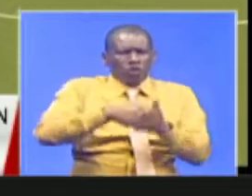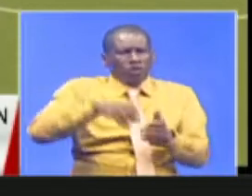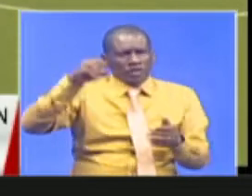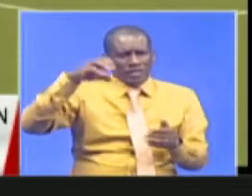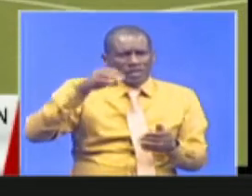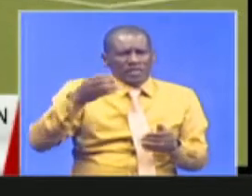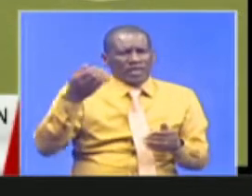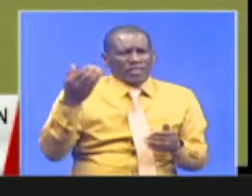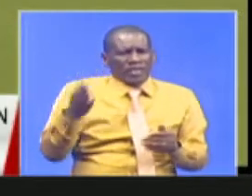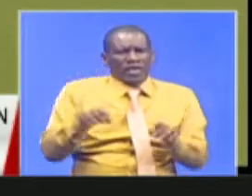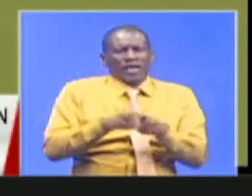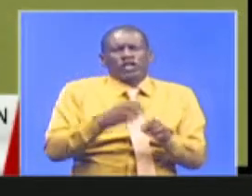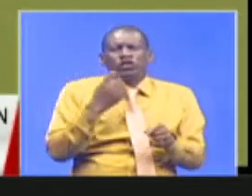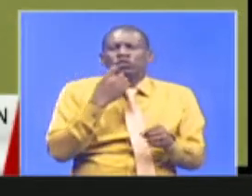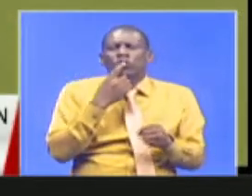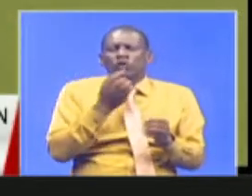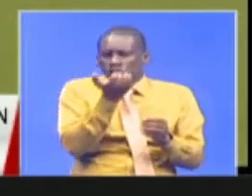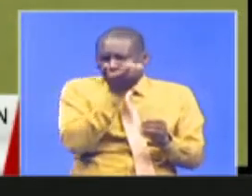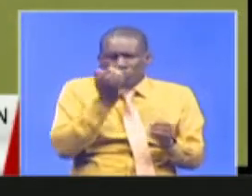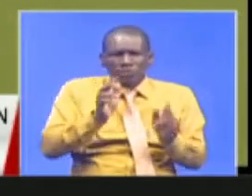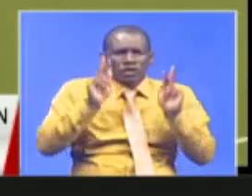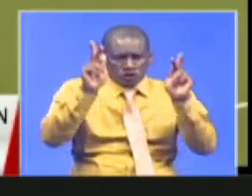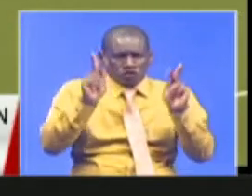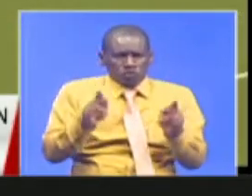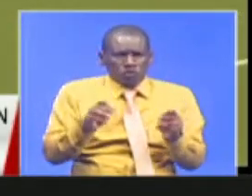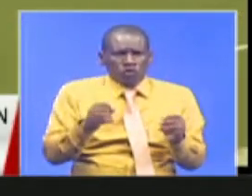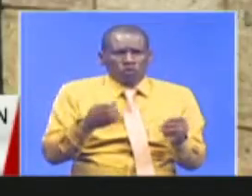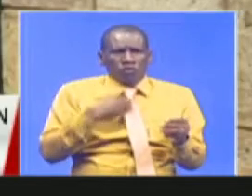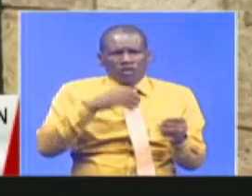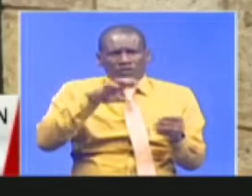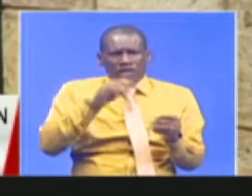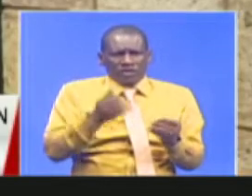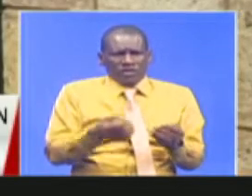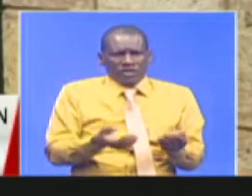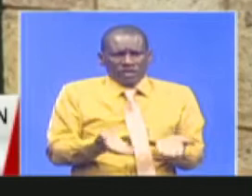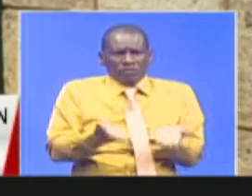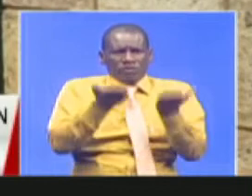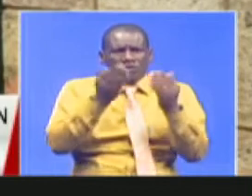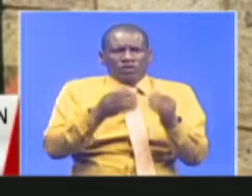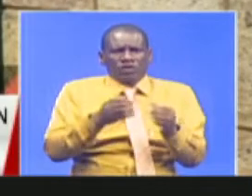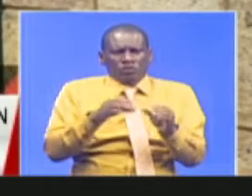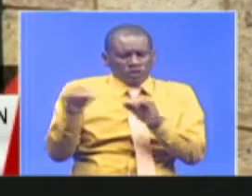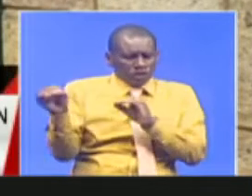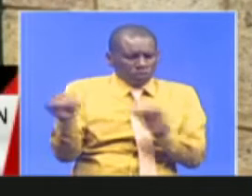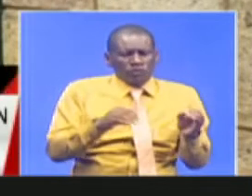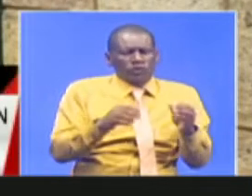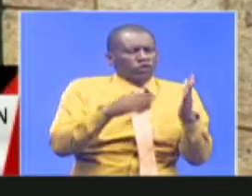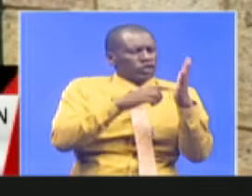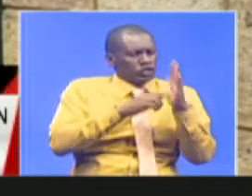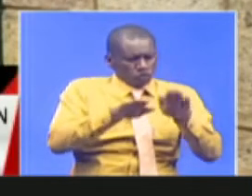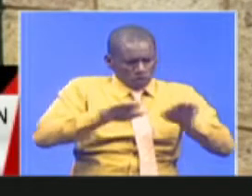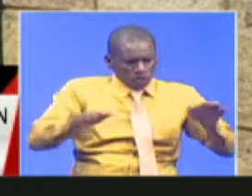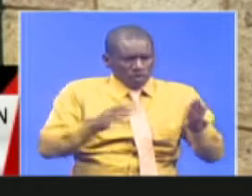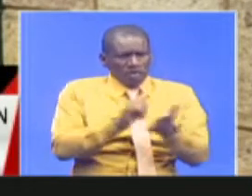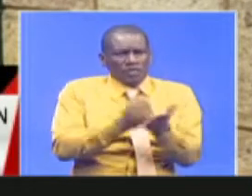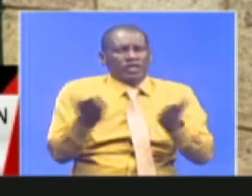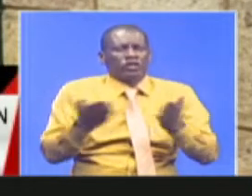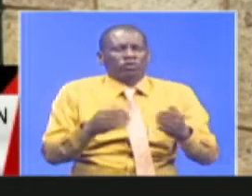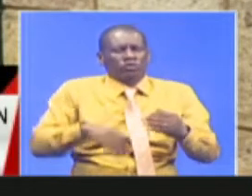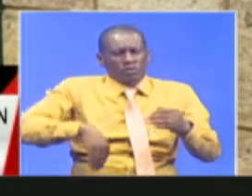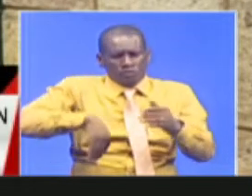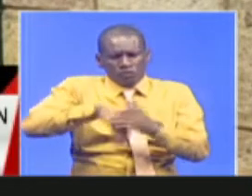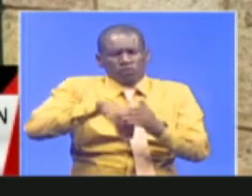venue, as the Moi Stadium in Kisumu is poised to get yet another facelift. We shall be moving to the showgrounds, so that's where we shall be having our home matches.